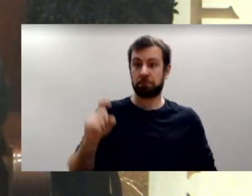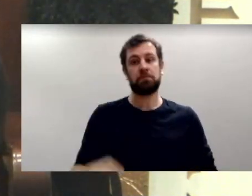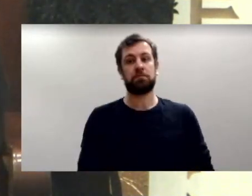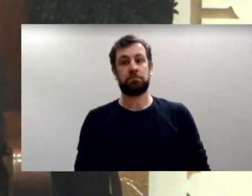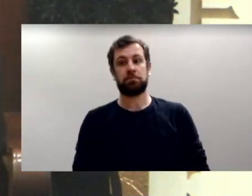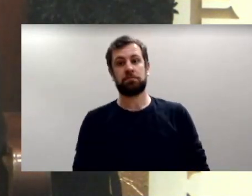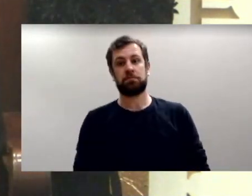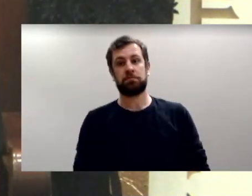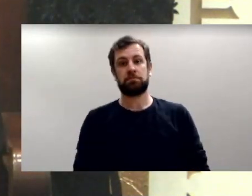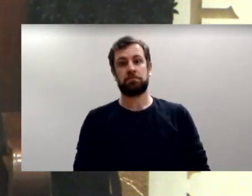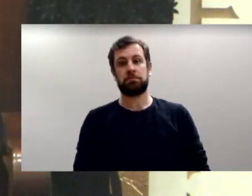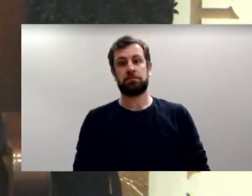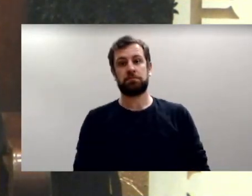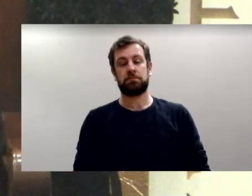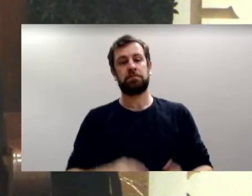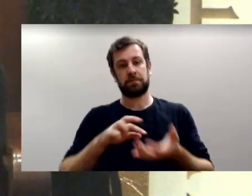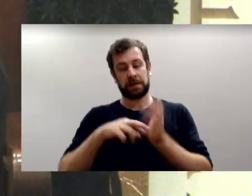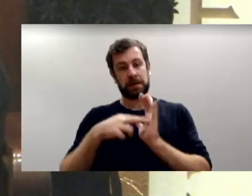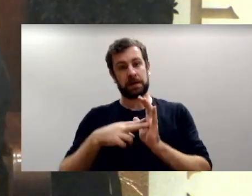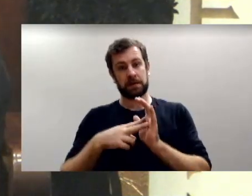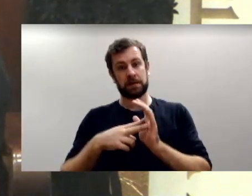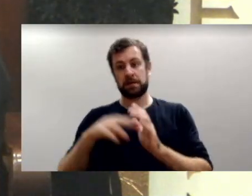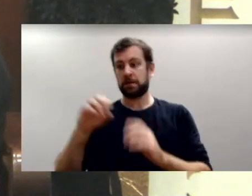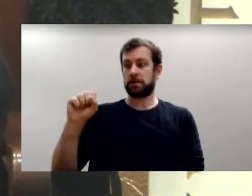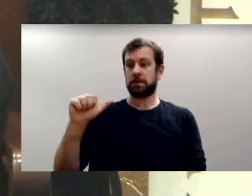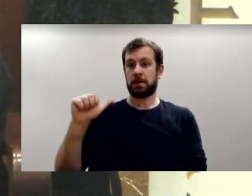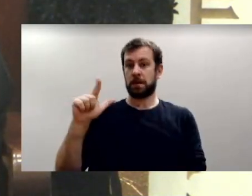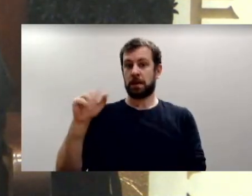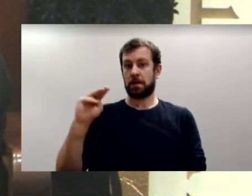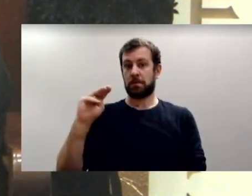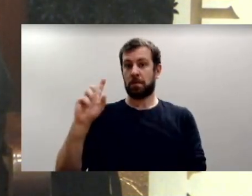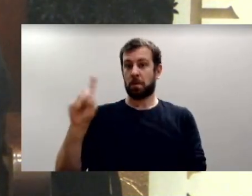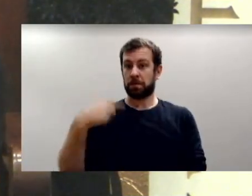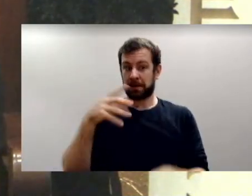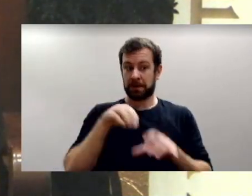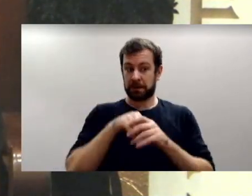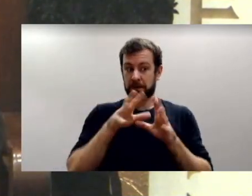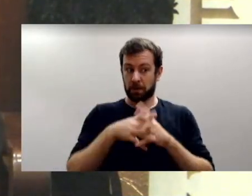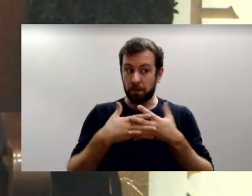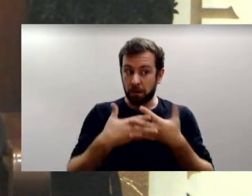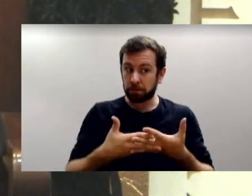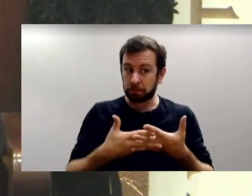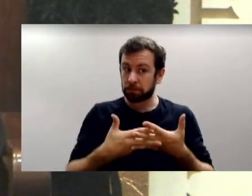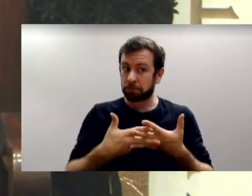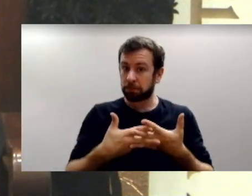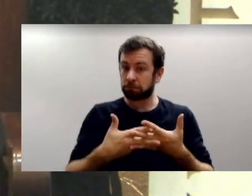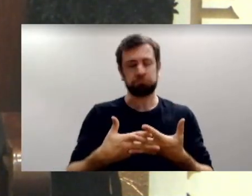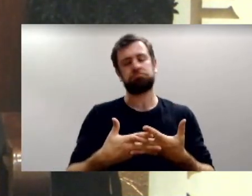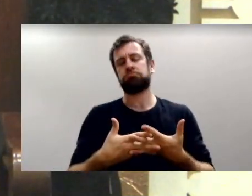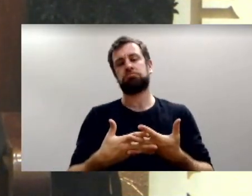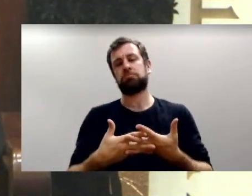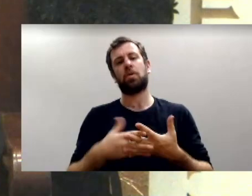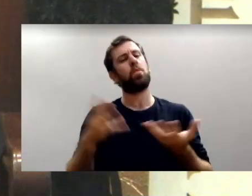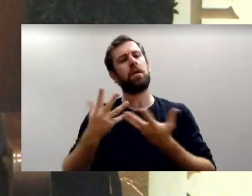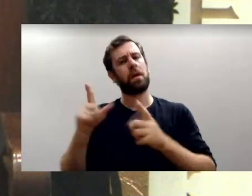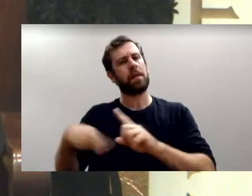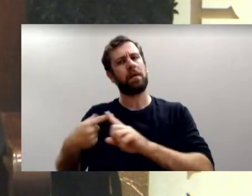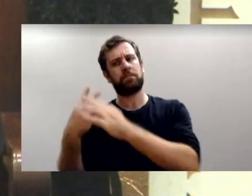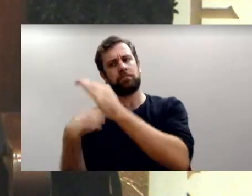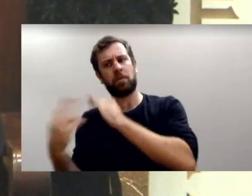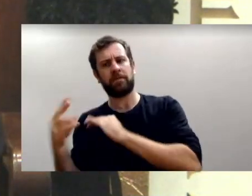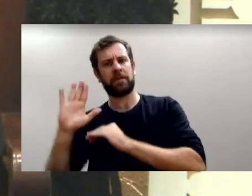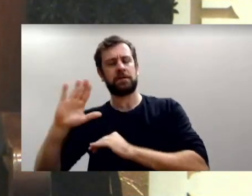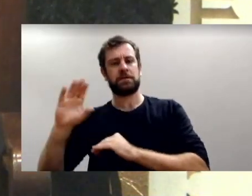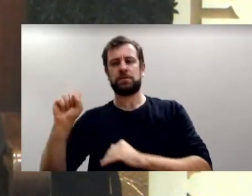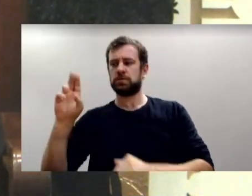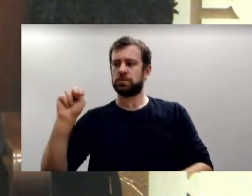As if Islam is only in the Qur'an. What about the seerah of the Prophet, the sunnah of the